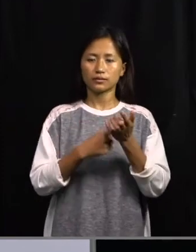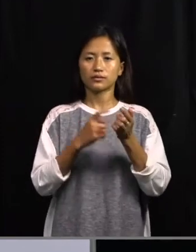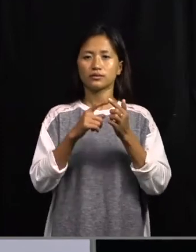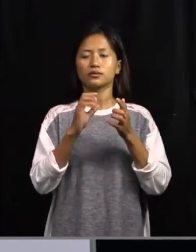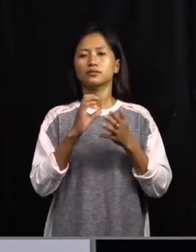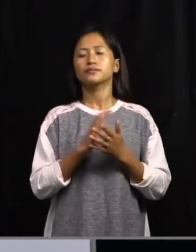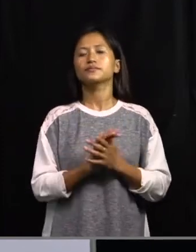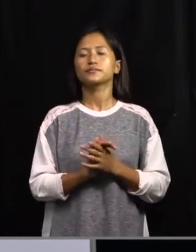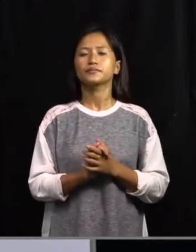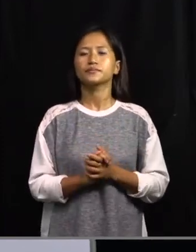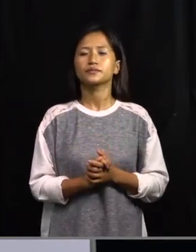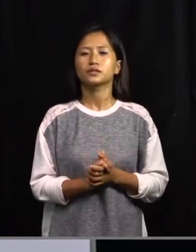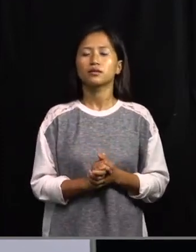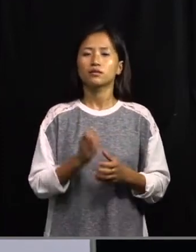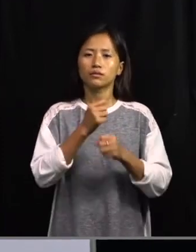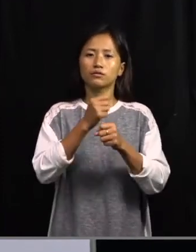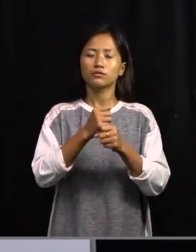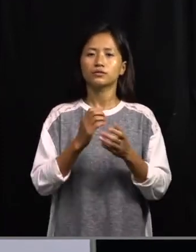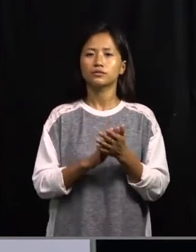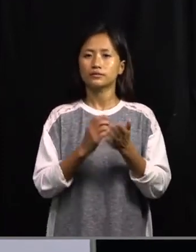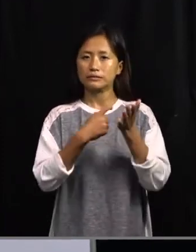Government's estimated receipts,